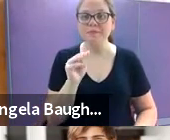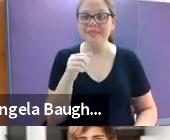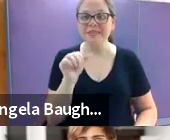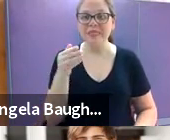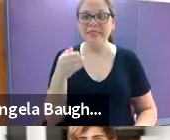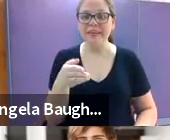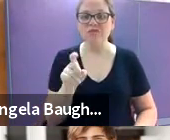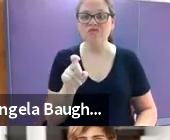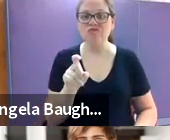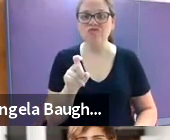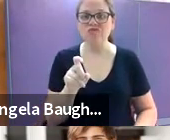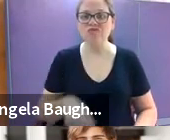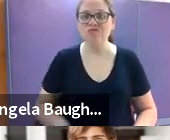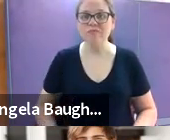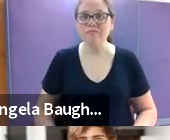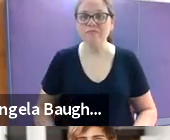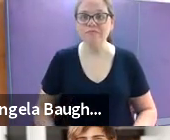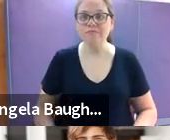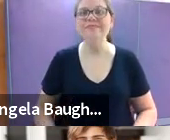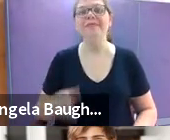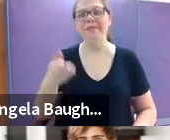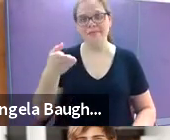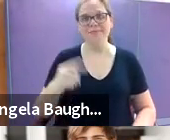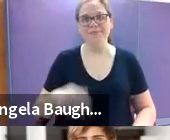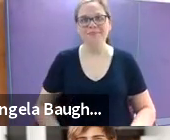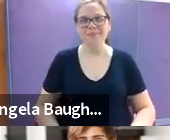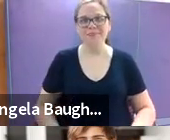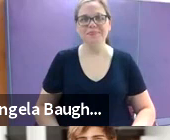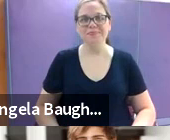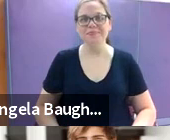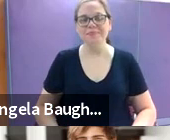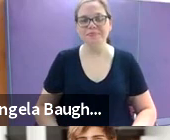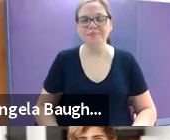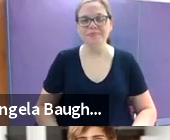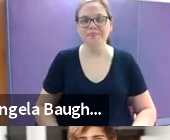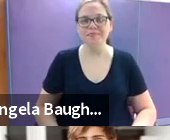Jim? Yeah, there you are.